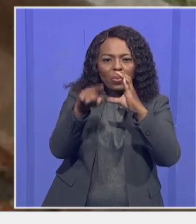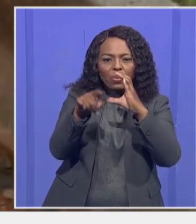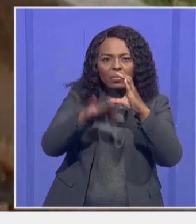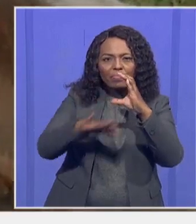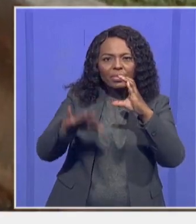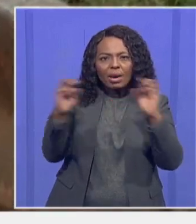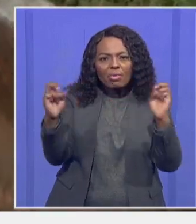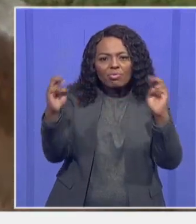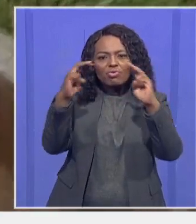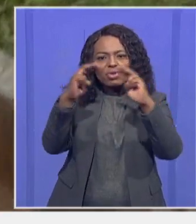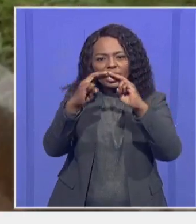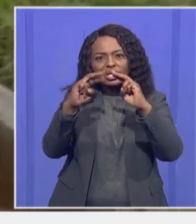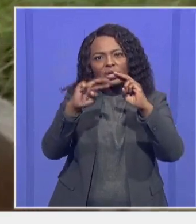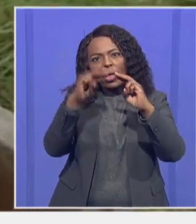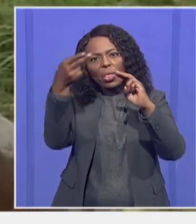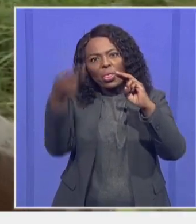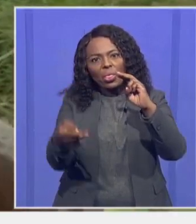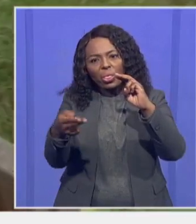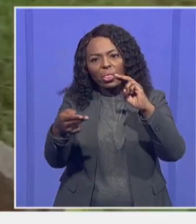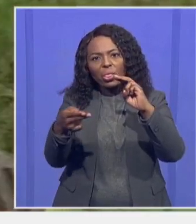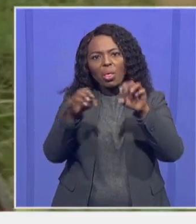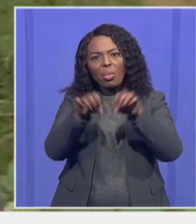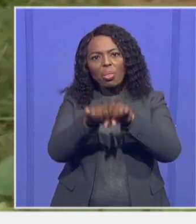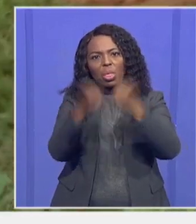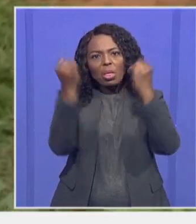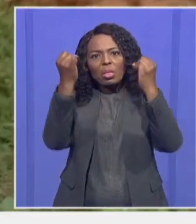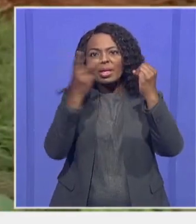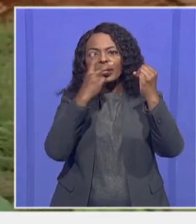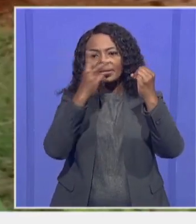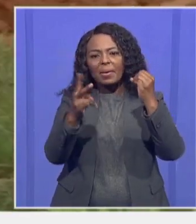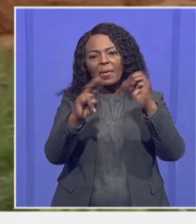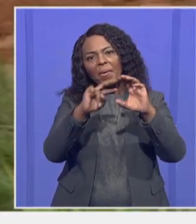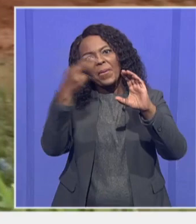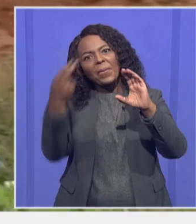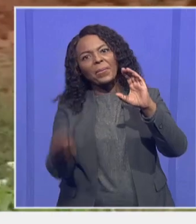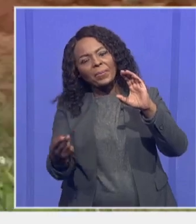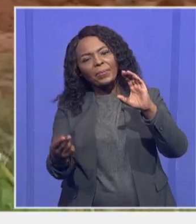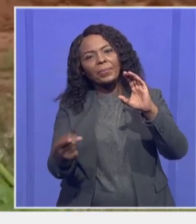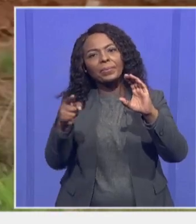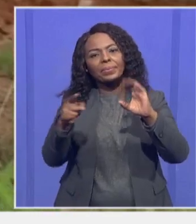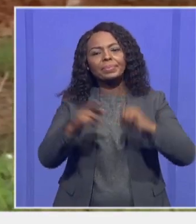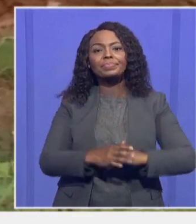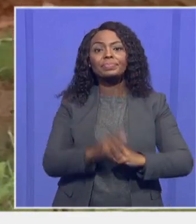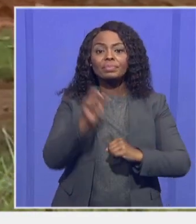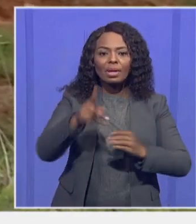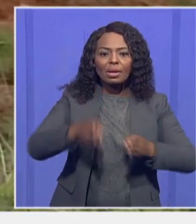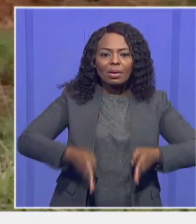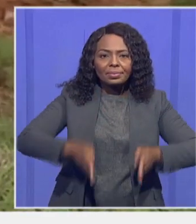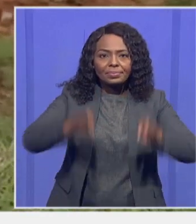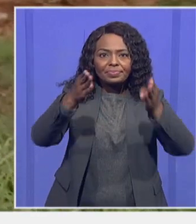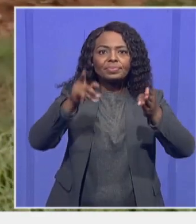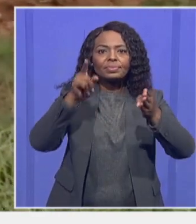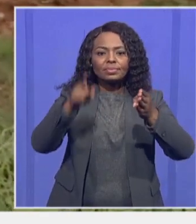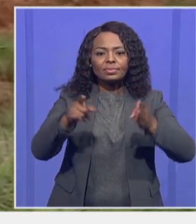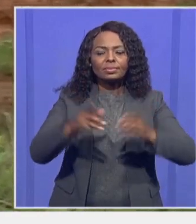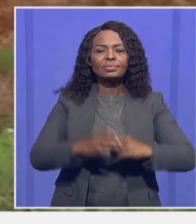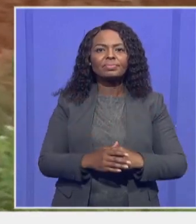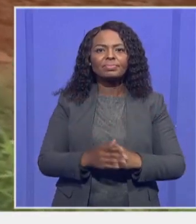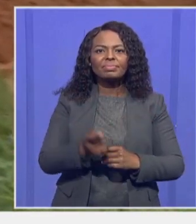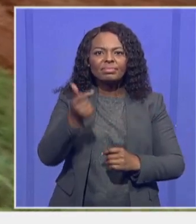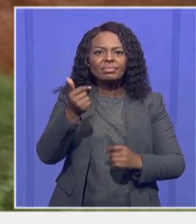there that fell when this part of the road actually collapsed. And he also made mention of the fact that this road is actually bit by